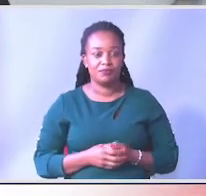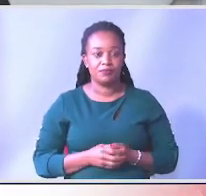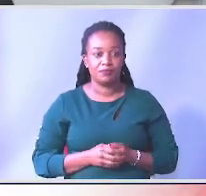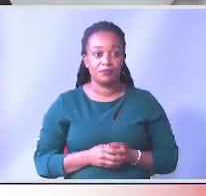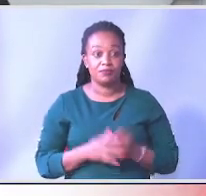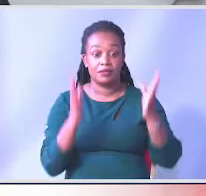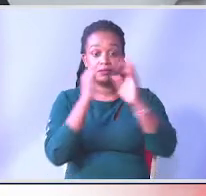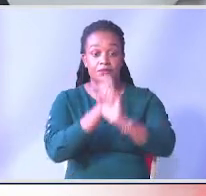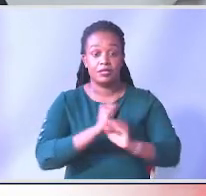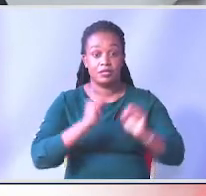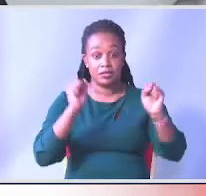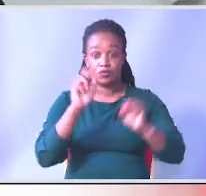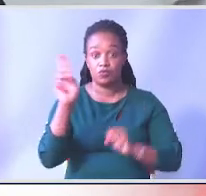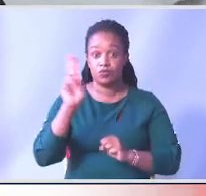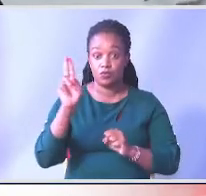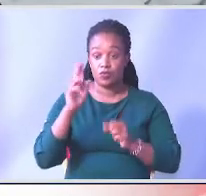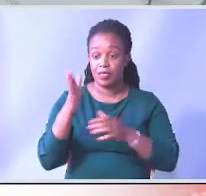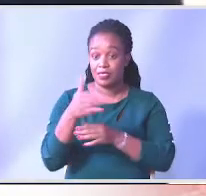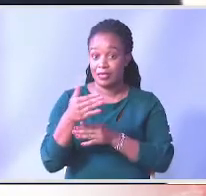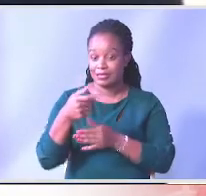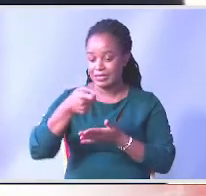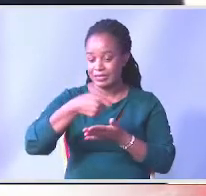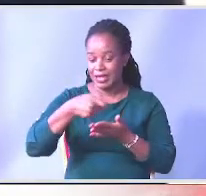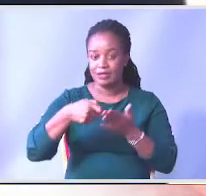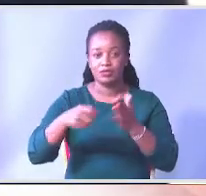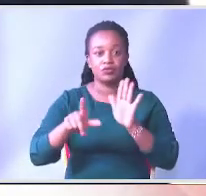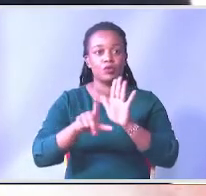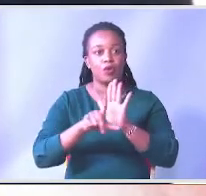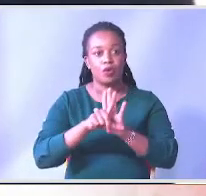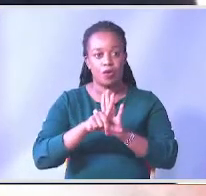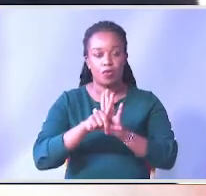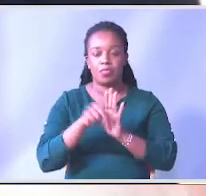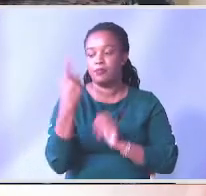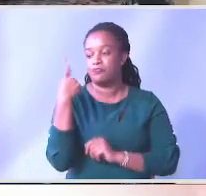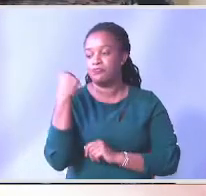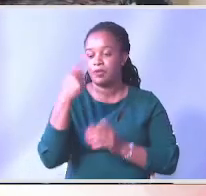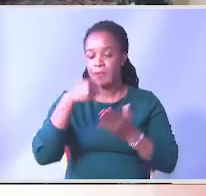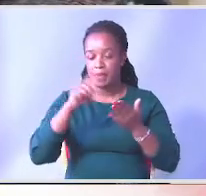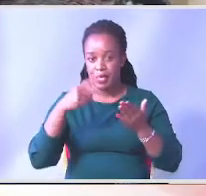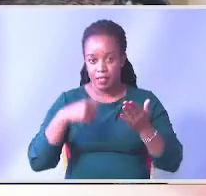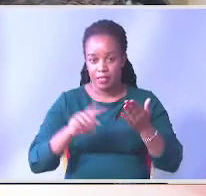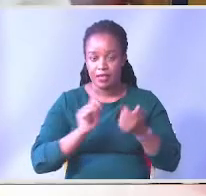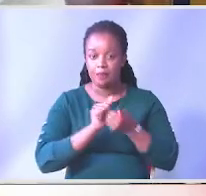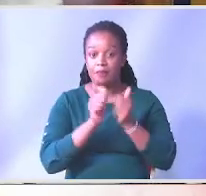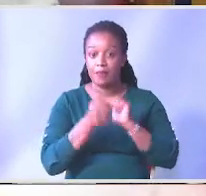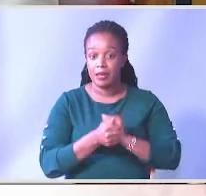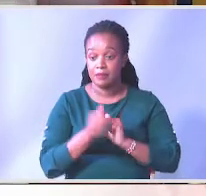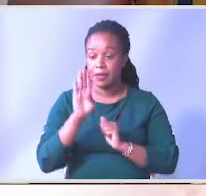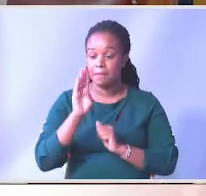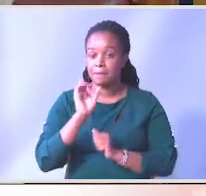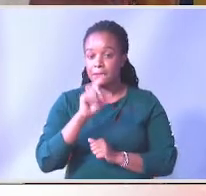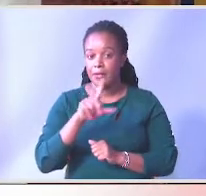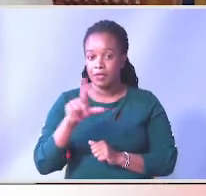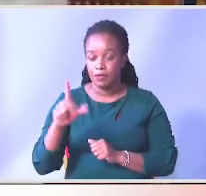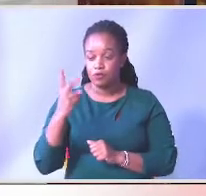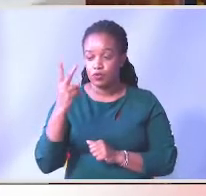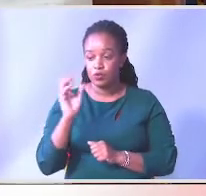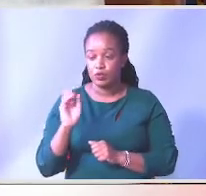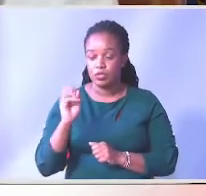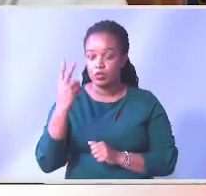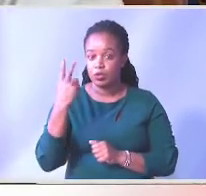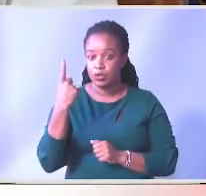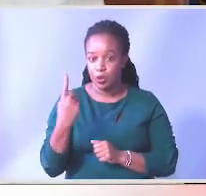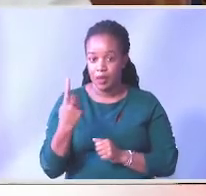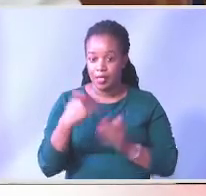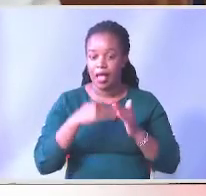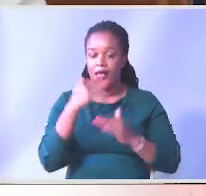President Uhuru Kenyatta on Thursday signed into law the recently passed Political Parties Amendment Bill of 2021. This after